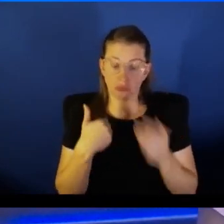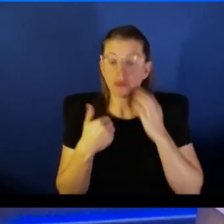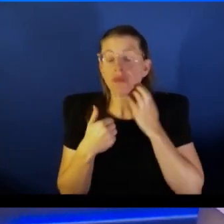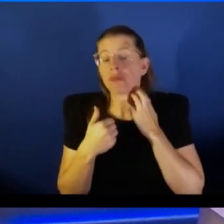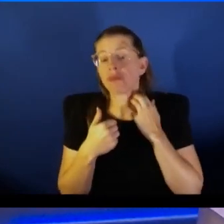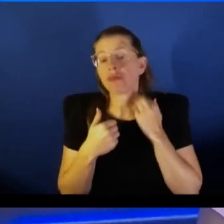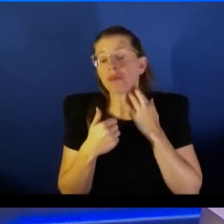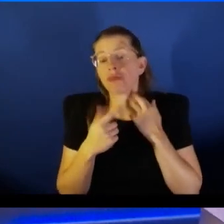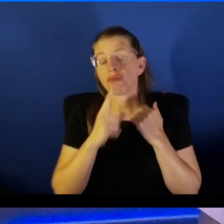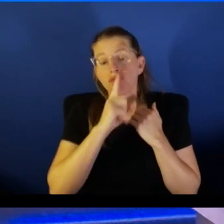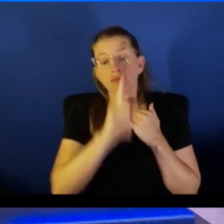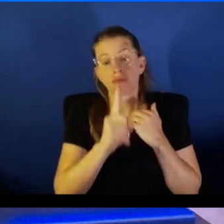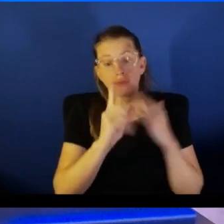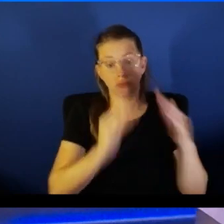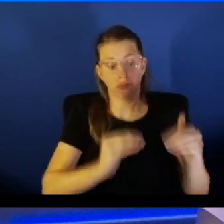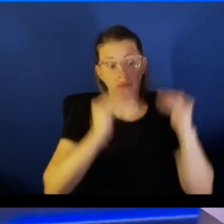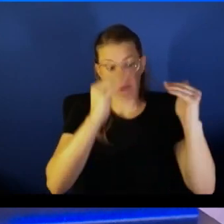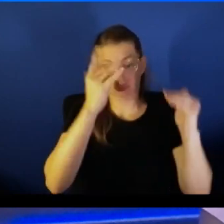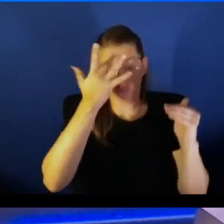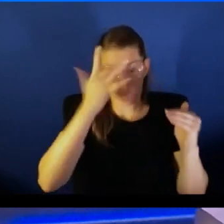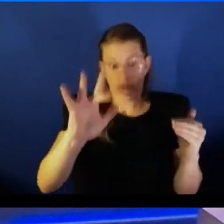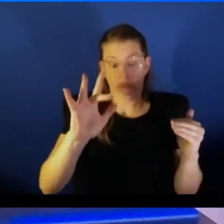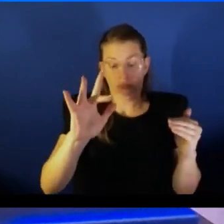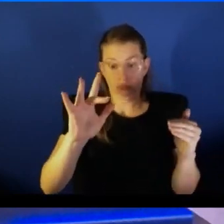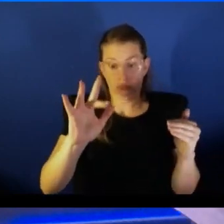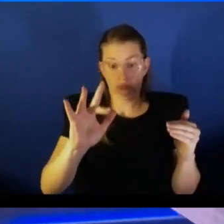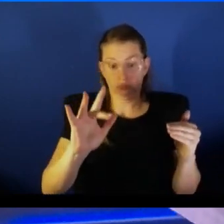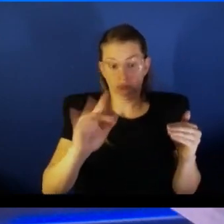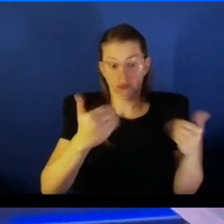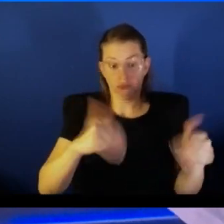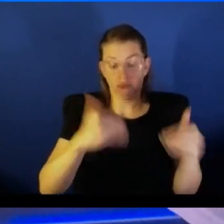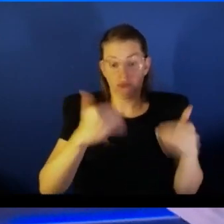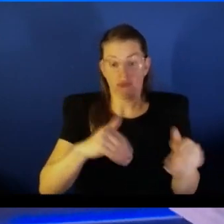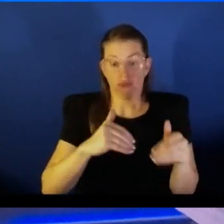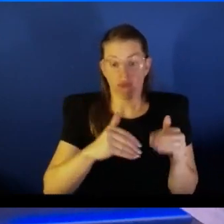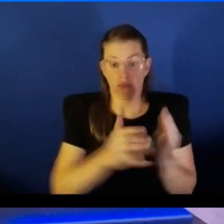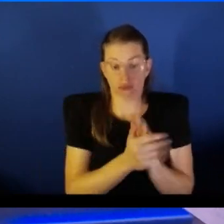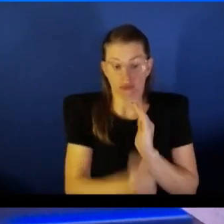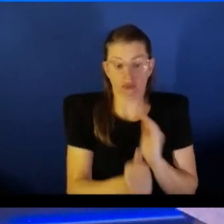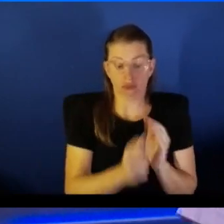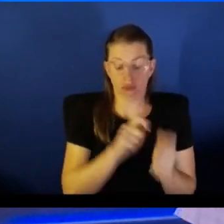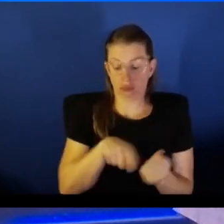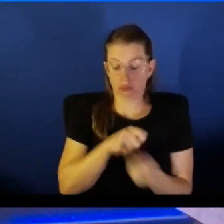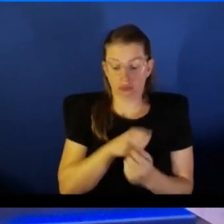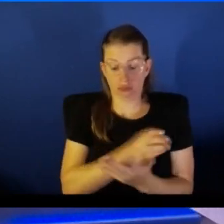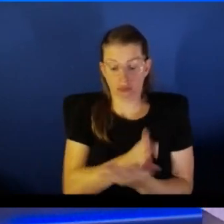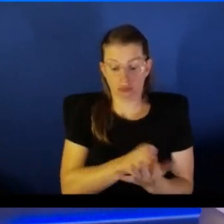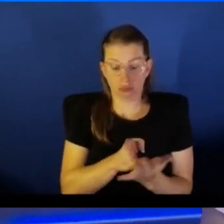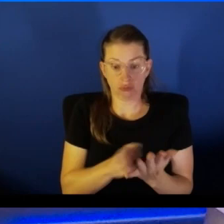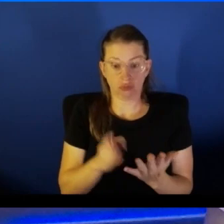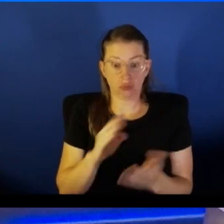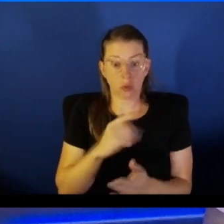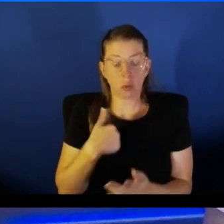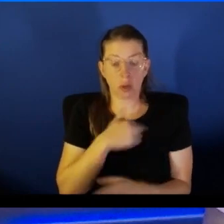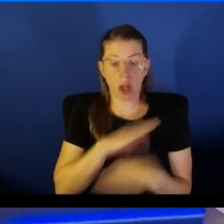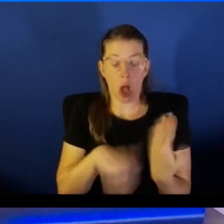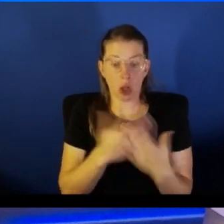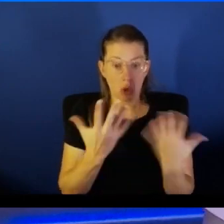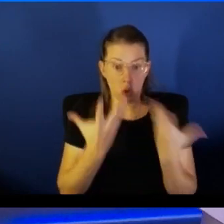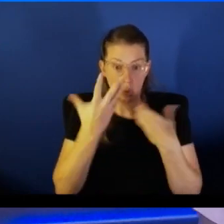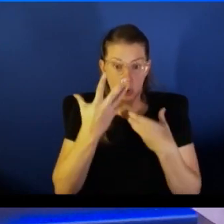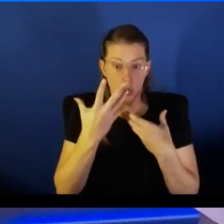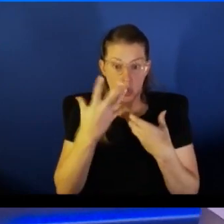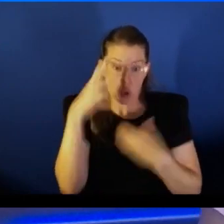really high intelligence and very good skills in certain areas, or we assume that they are